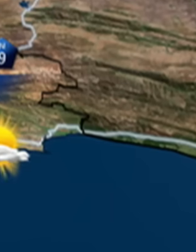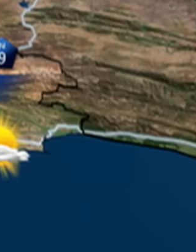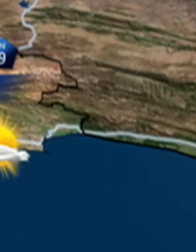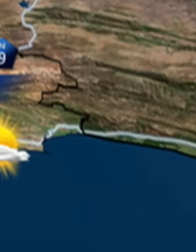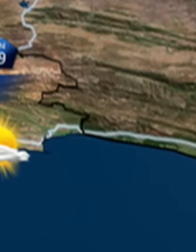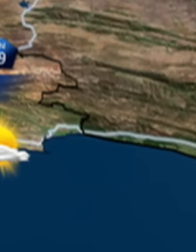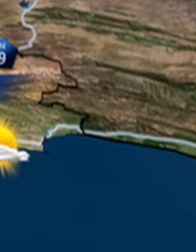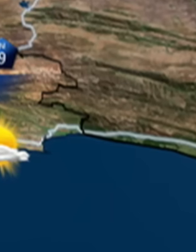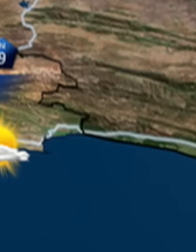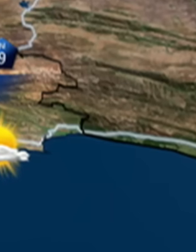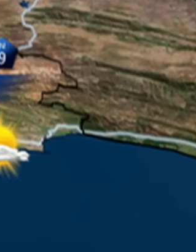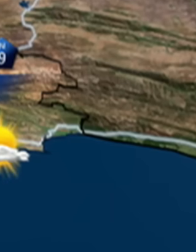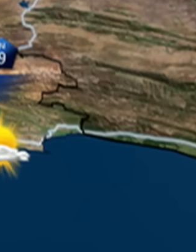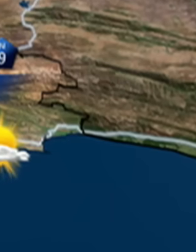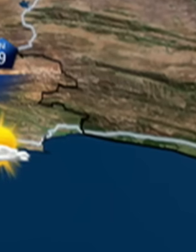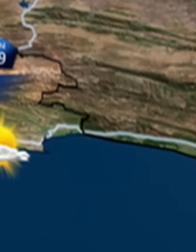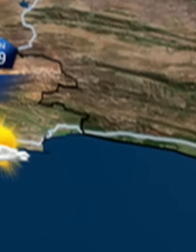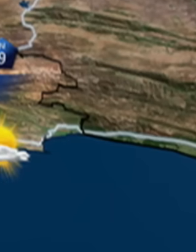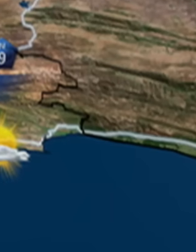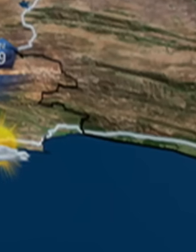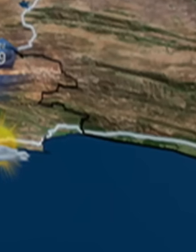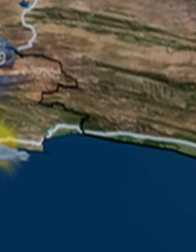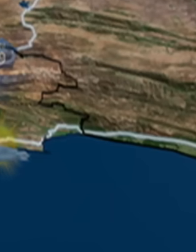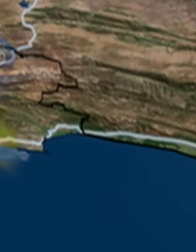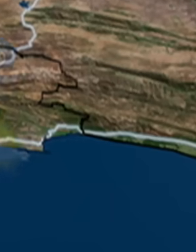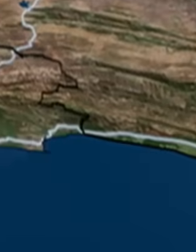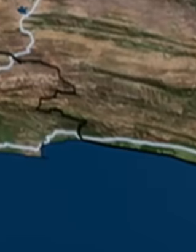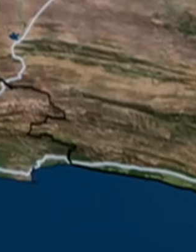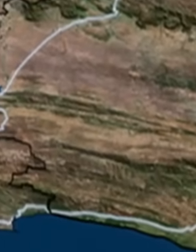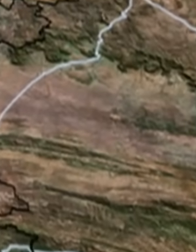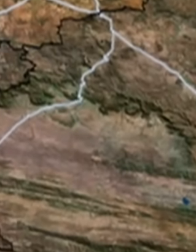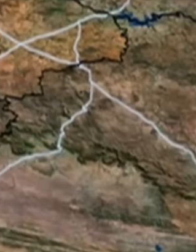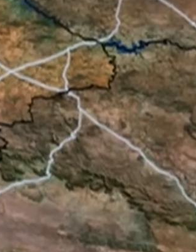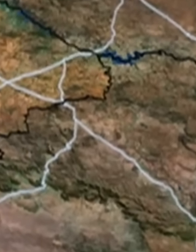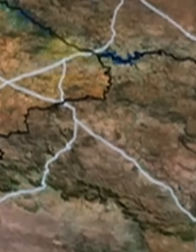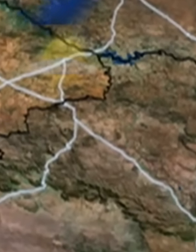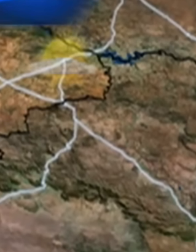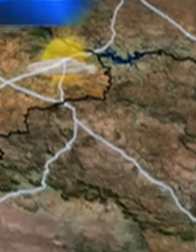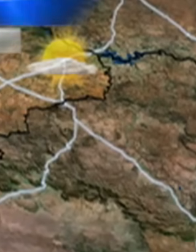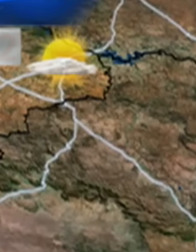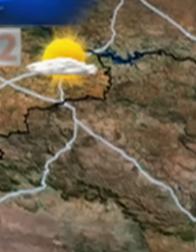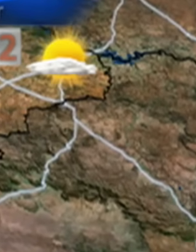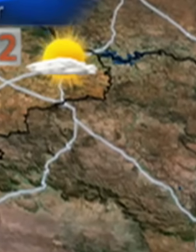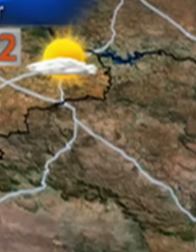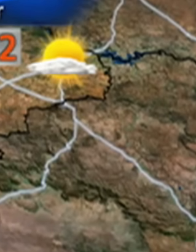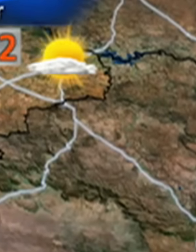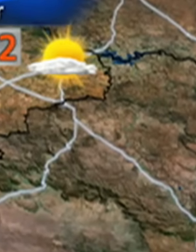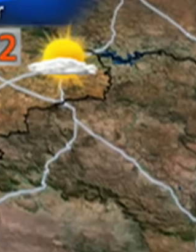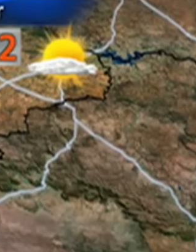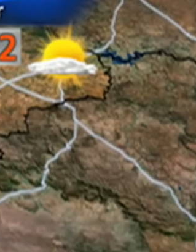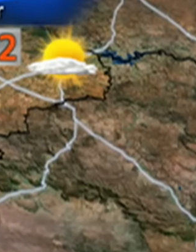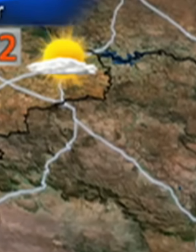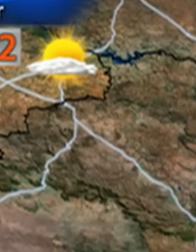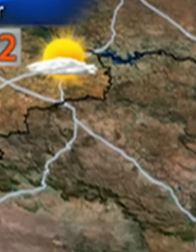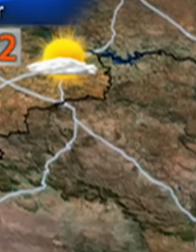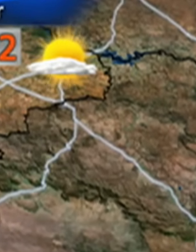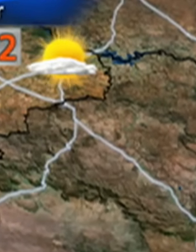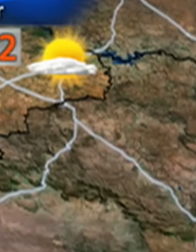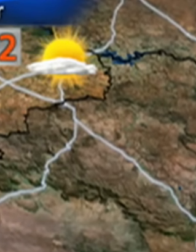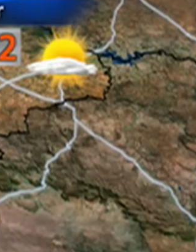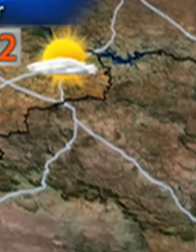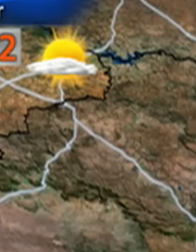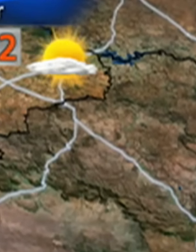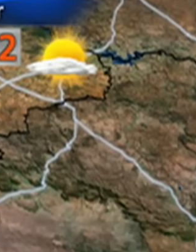re tla hlotshetse fela go itekanetseng re kgate di rita fela go mashome a mabedi a metso e mene kaofela hore ba ka thaka hore ka Paleboa a se